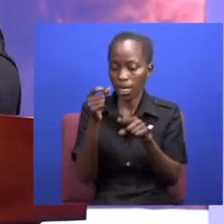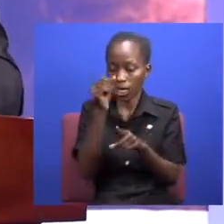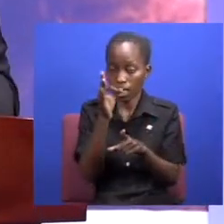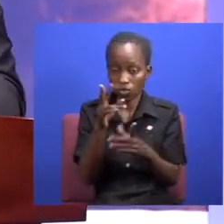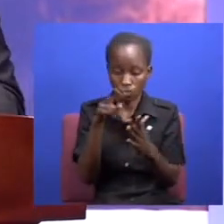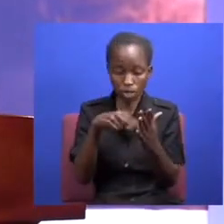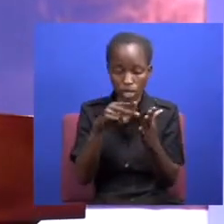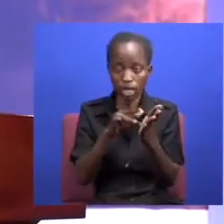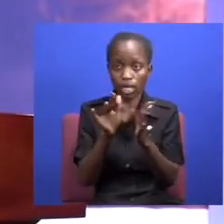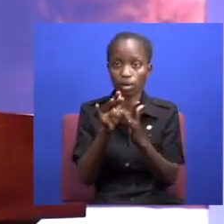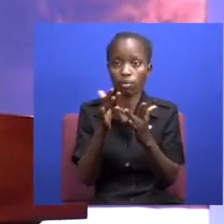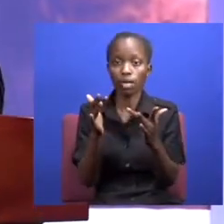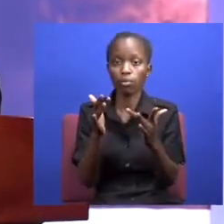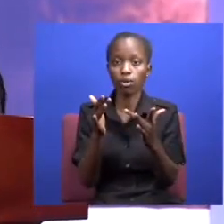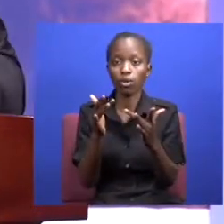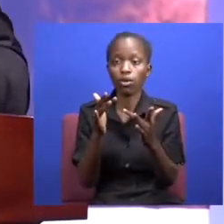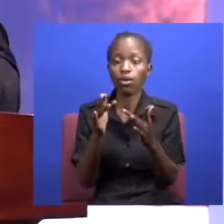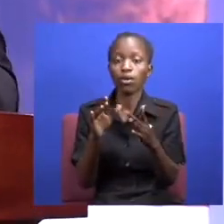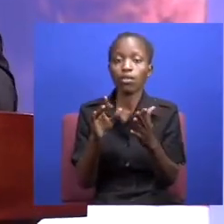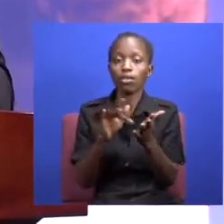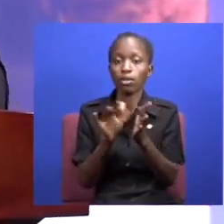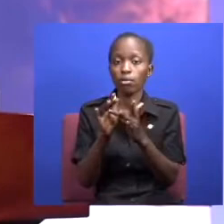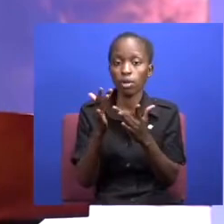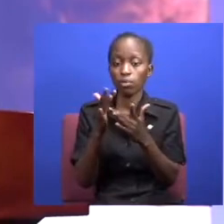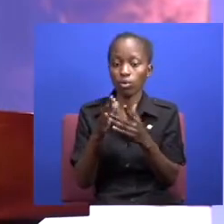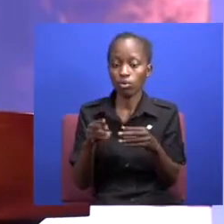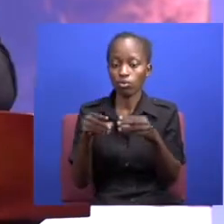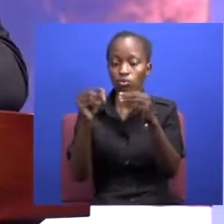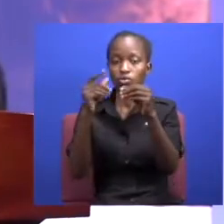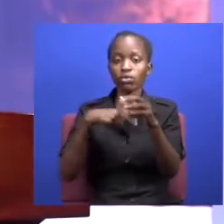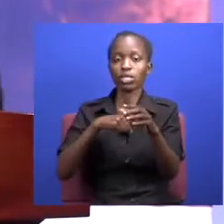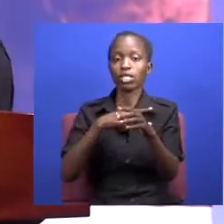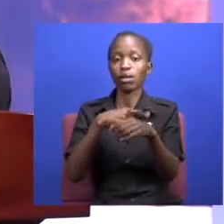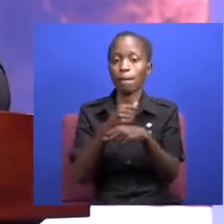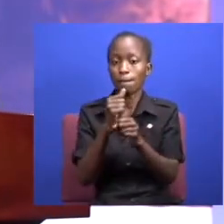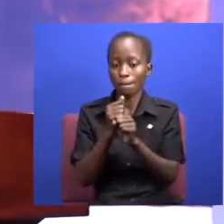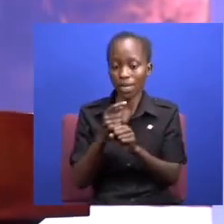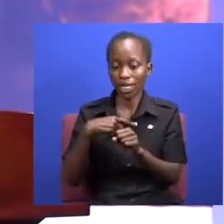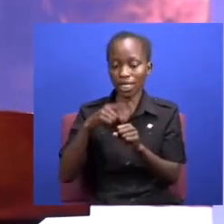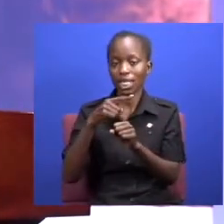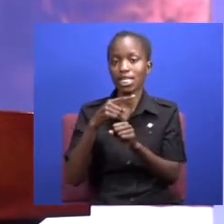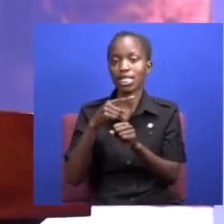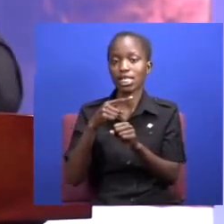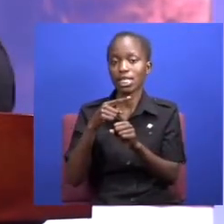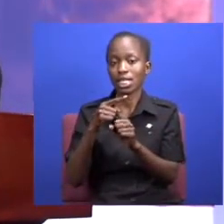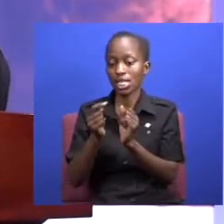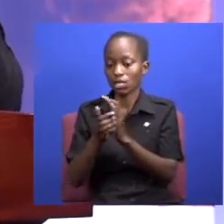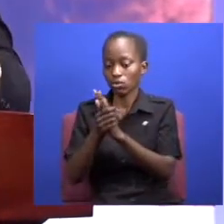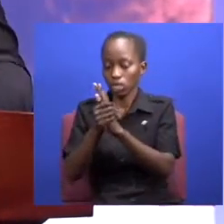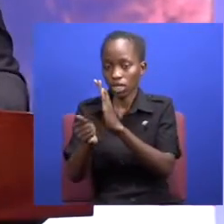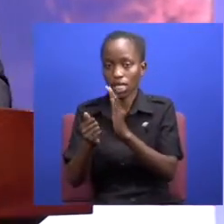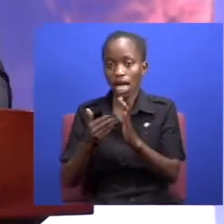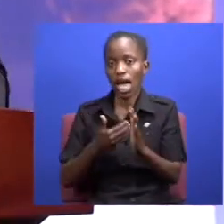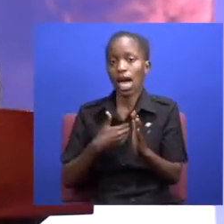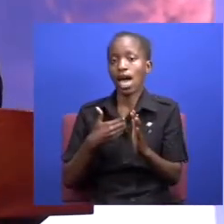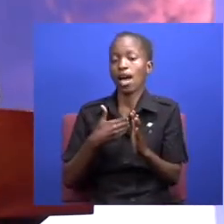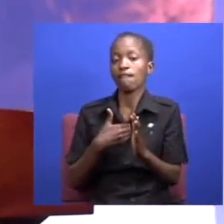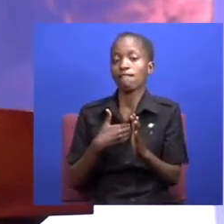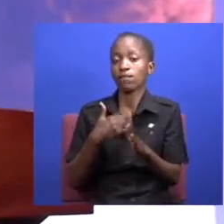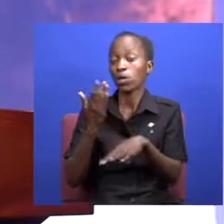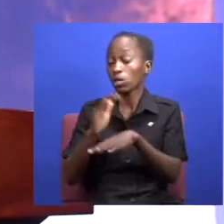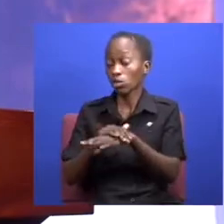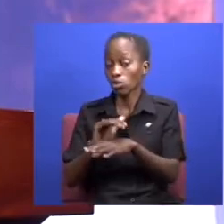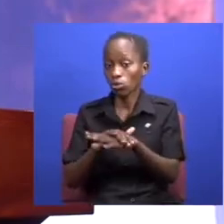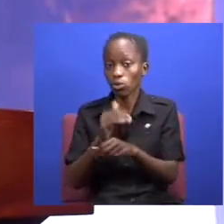read the scripture, the Bible qualifies us. It makes us proficient. It makes us adequate for those